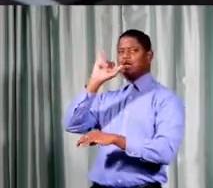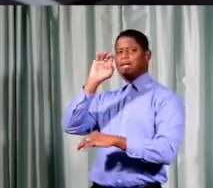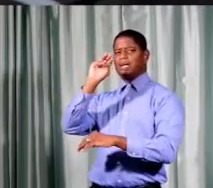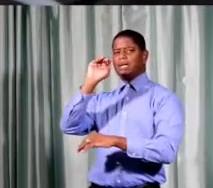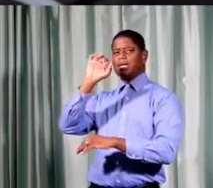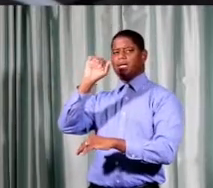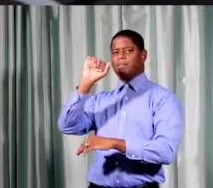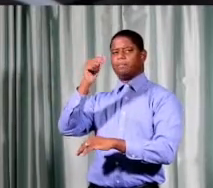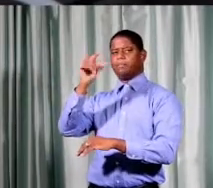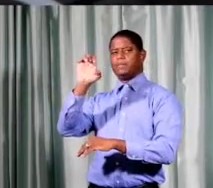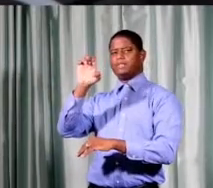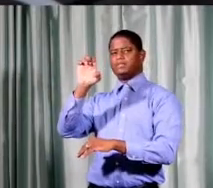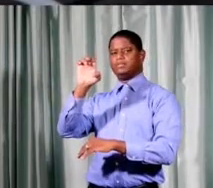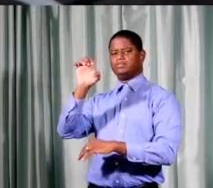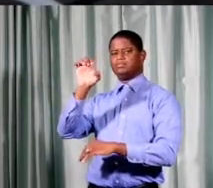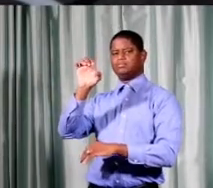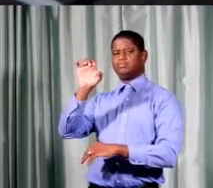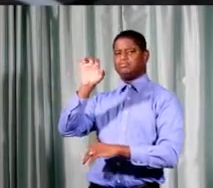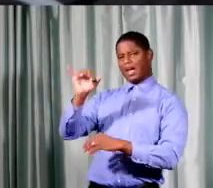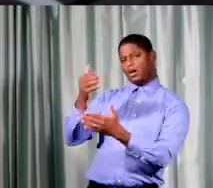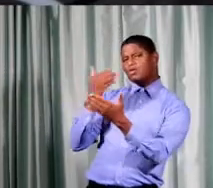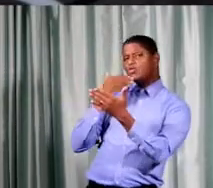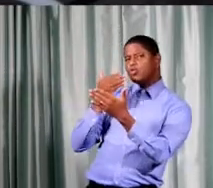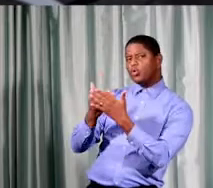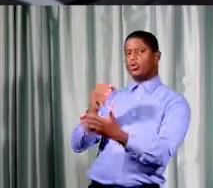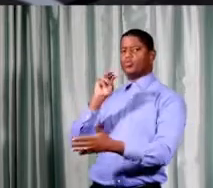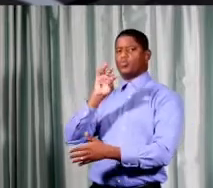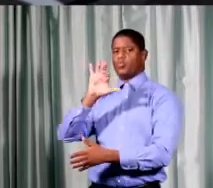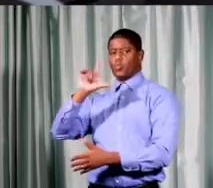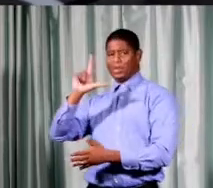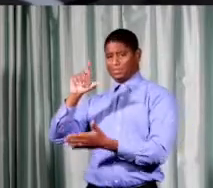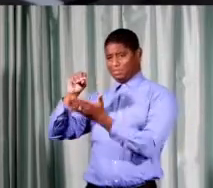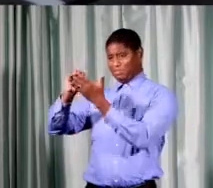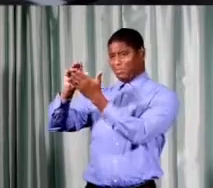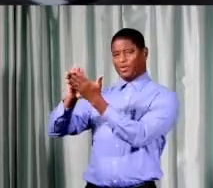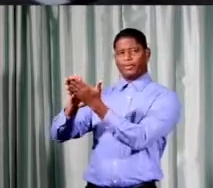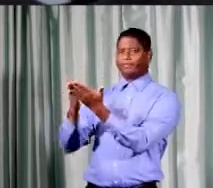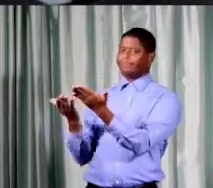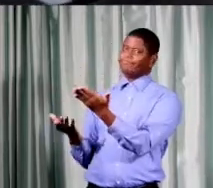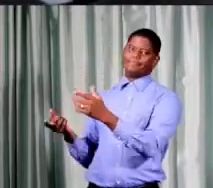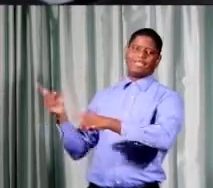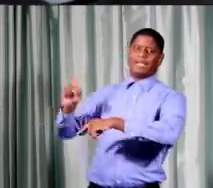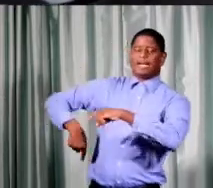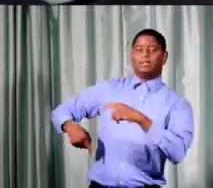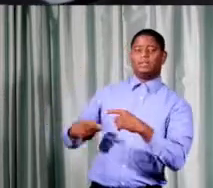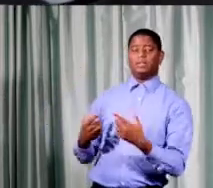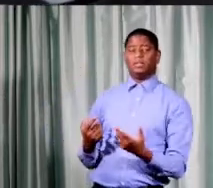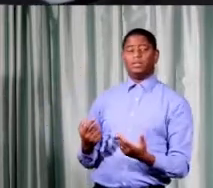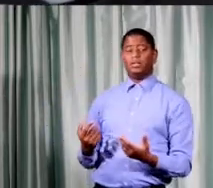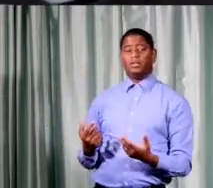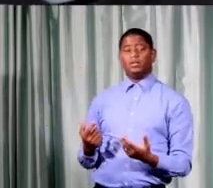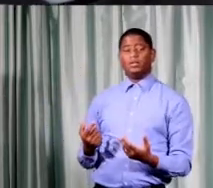accounts because it cannot be objectively valued. The day you see